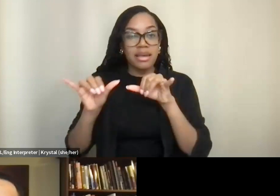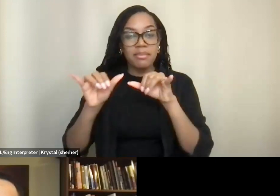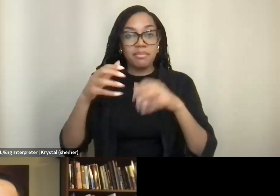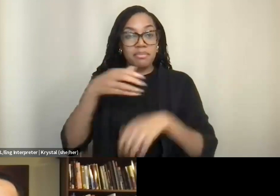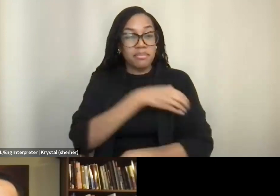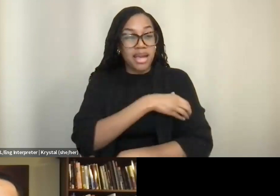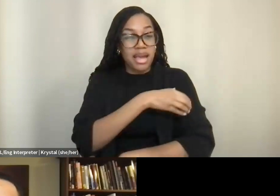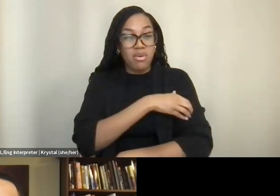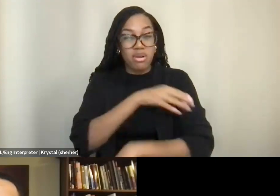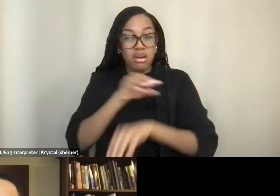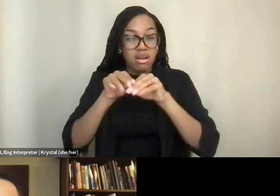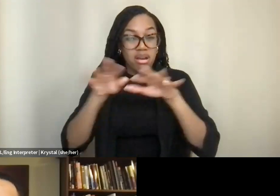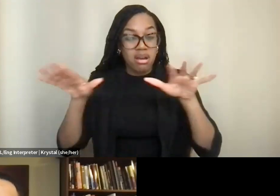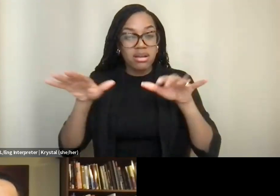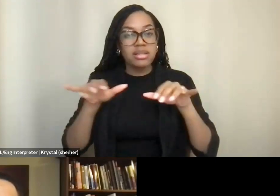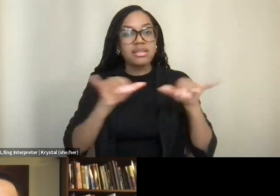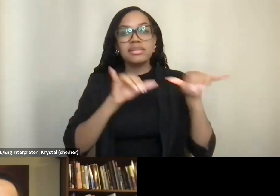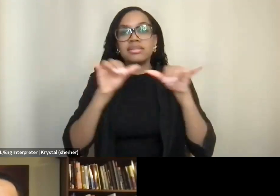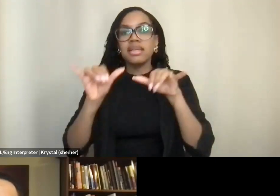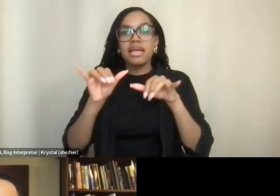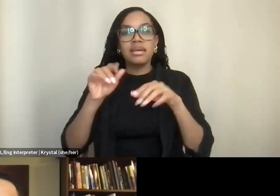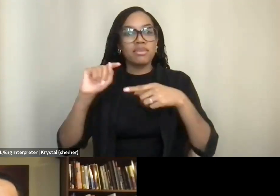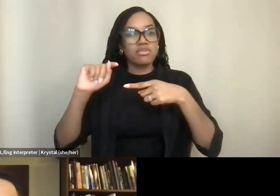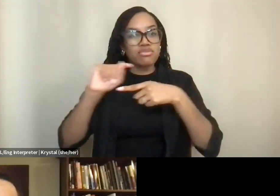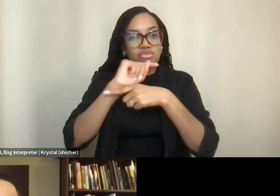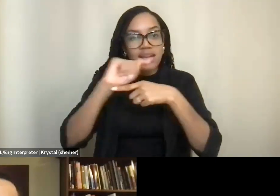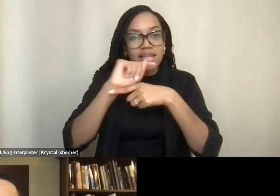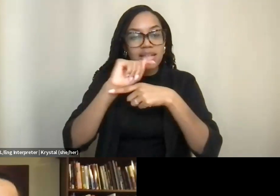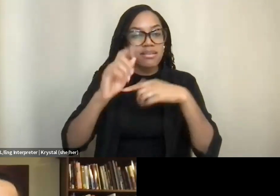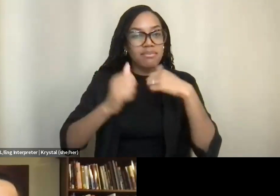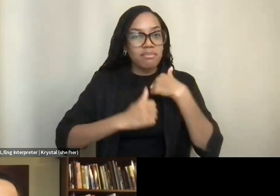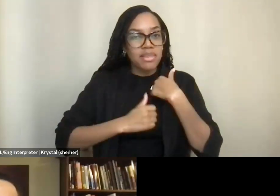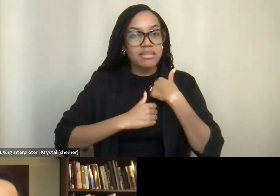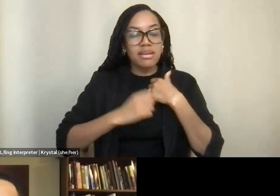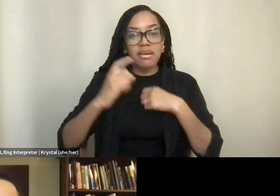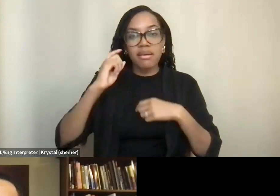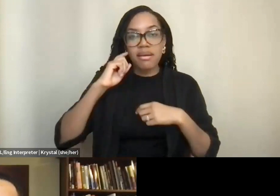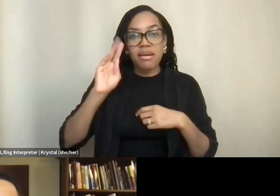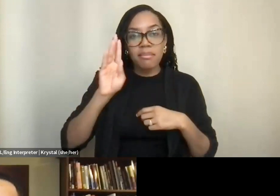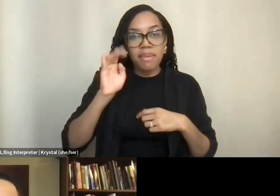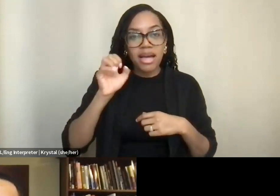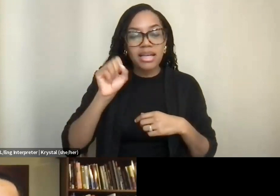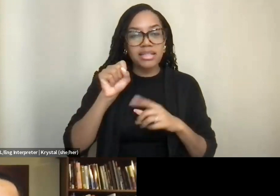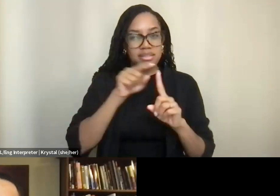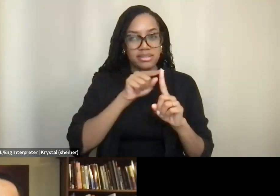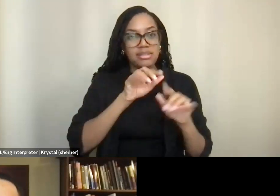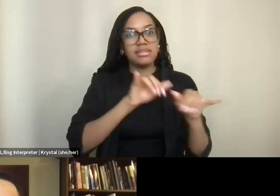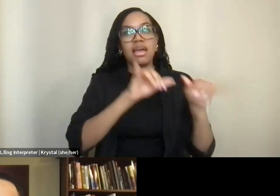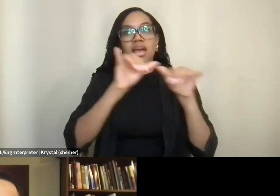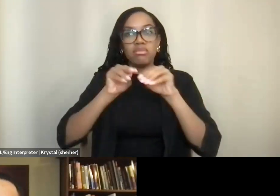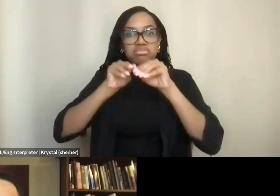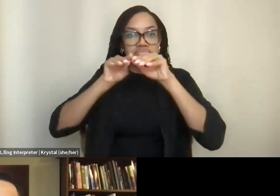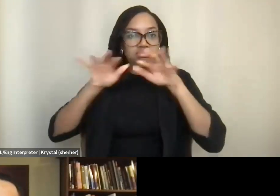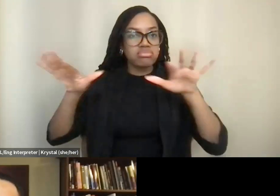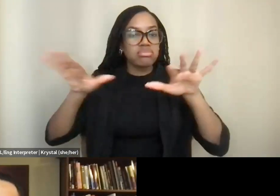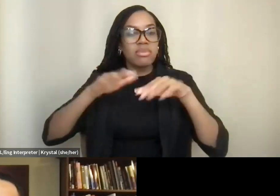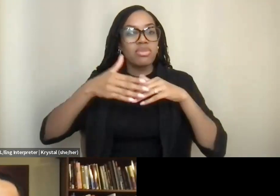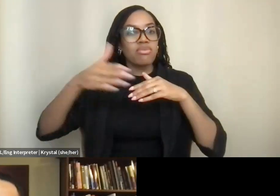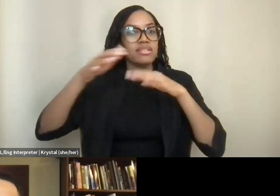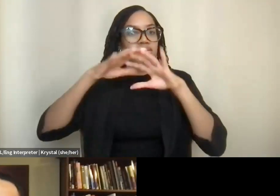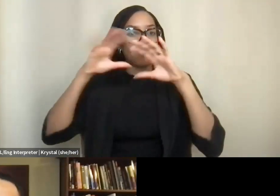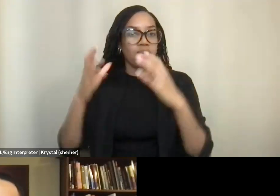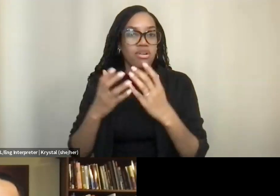and trainings that have a view on the world. And I think it's important to emphasize